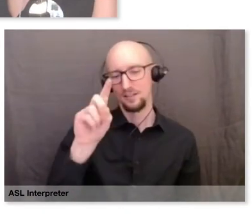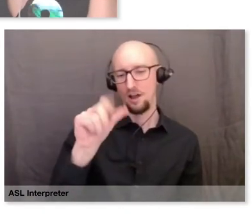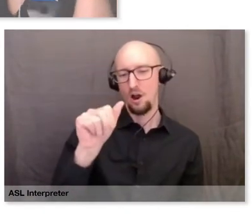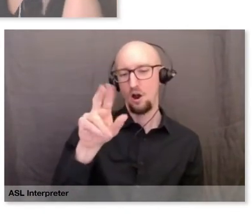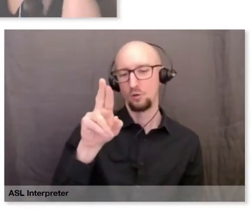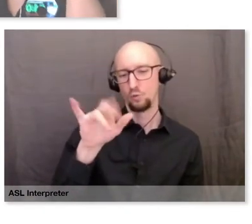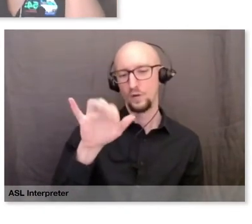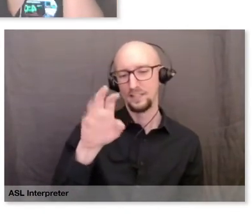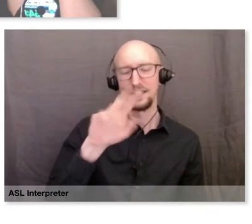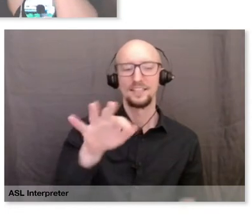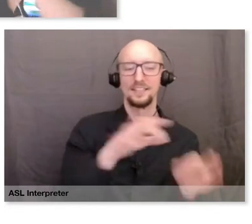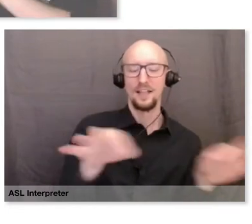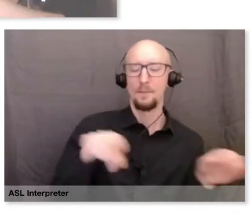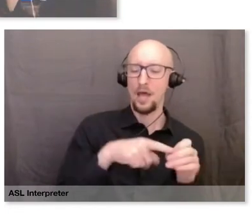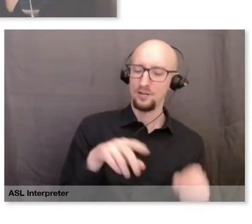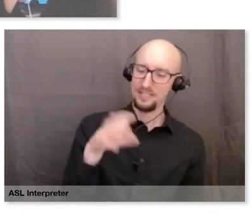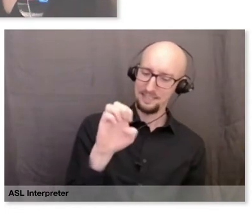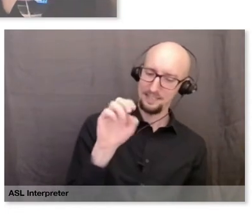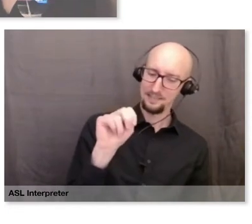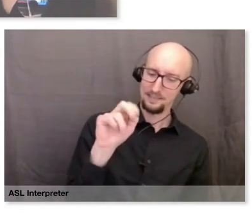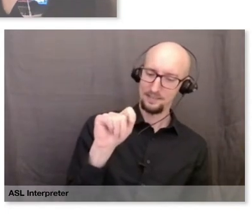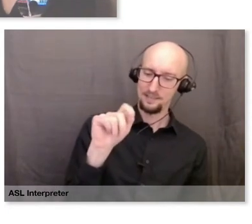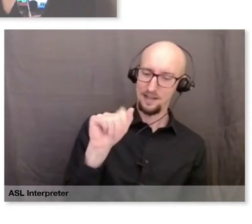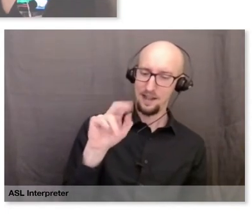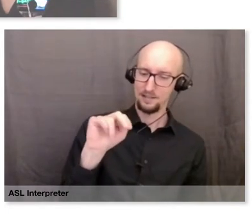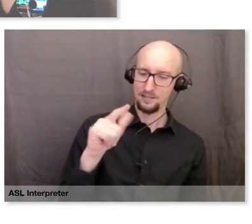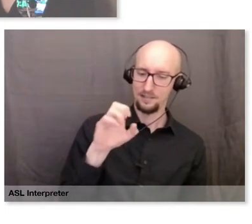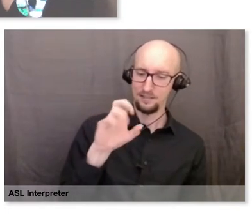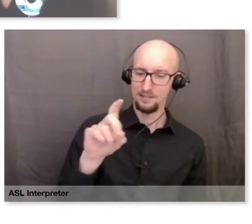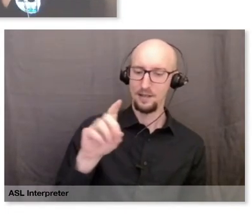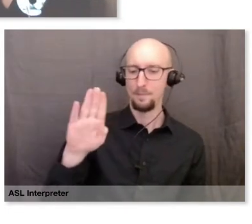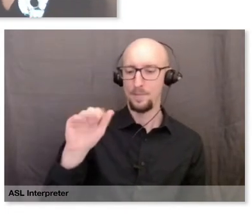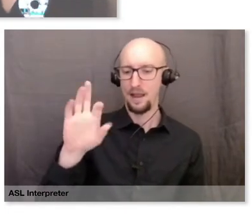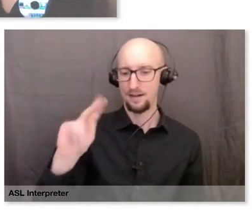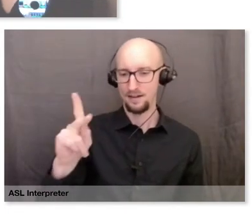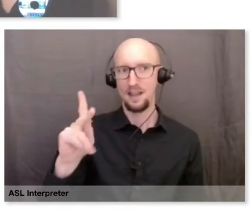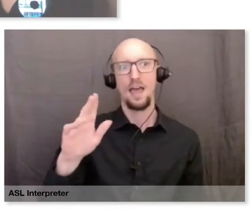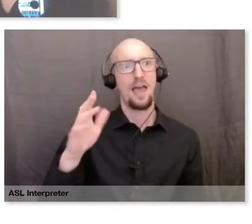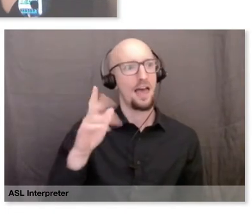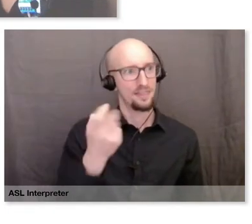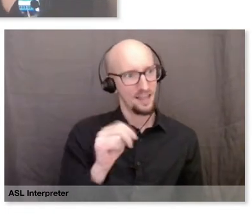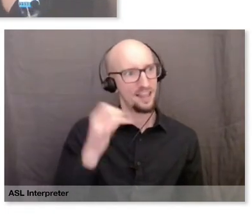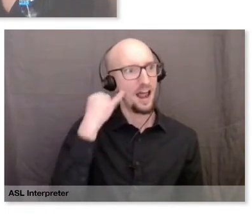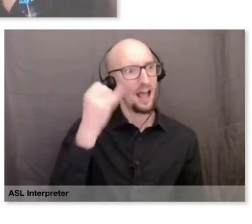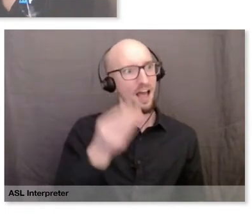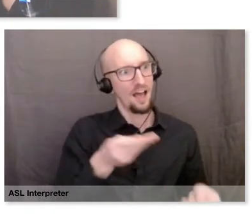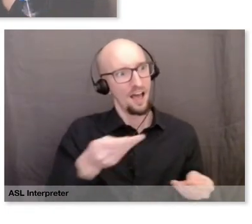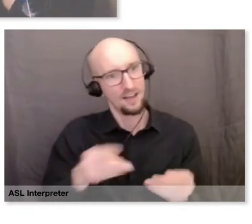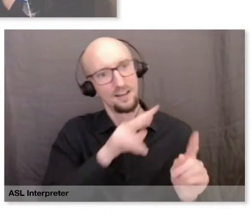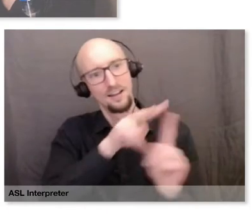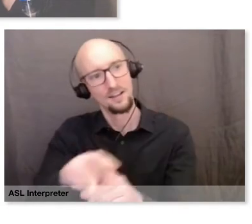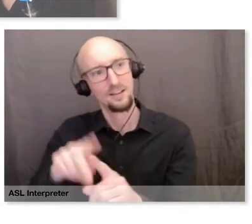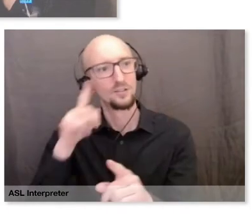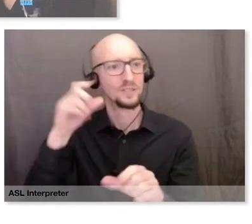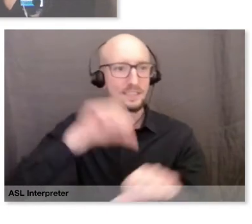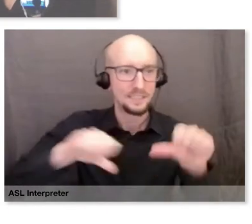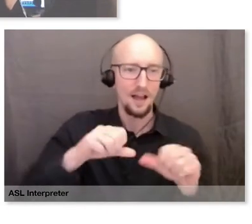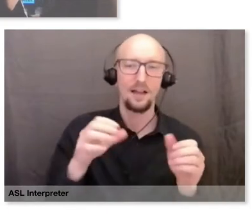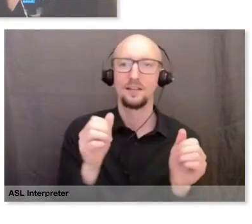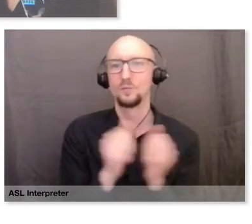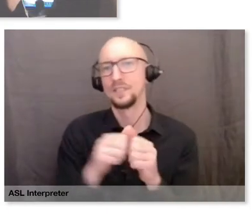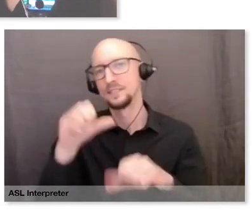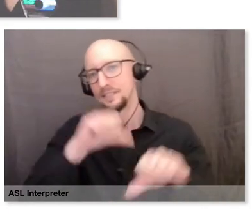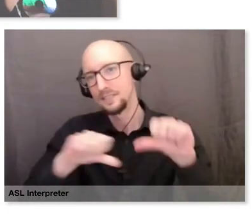of the entanglement of science and society, right? Genetically modified organisms,